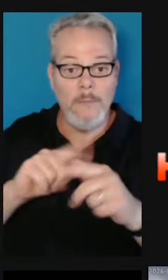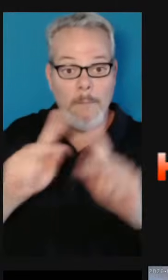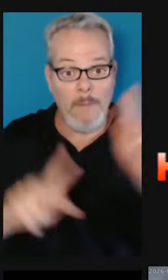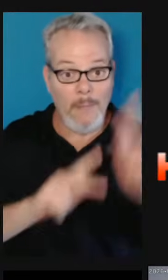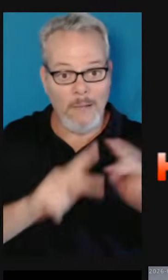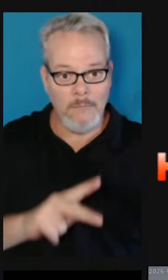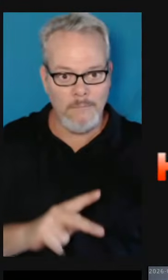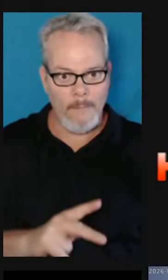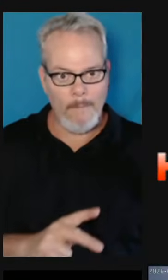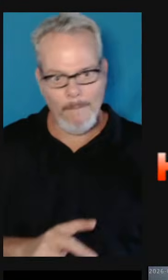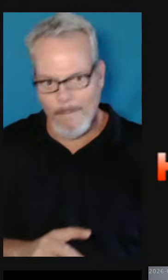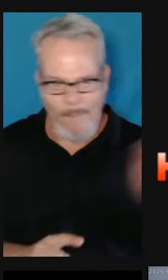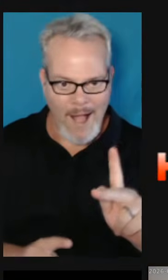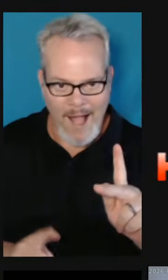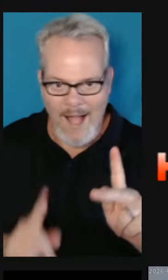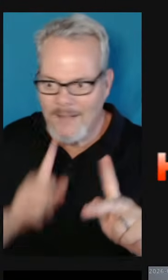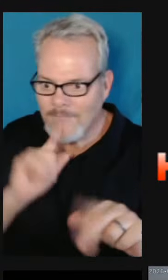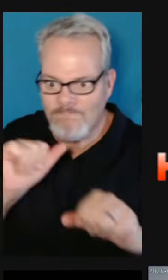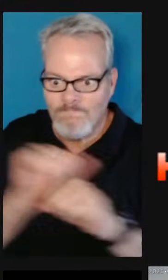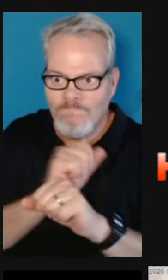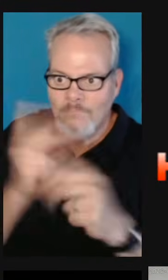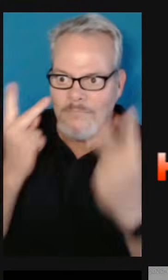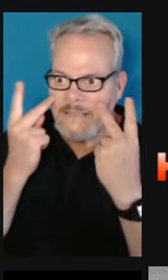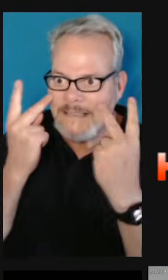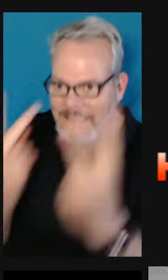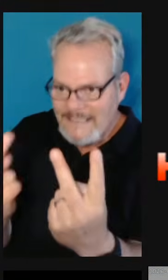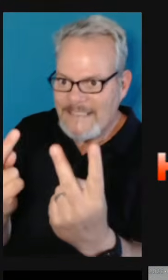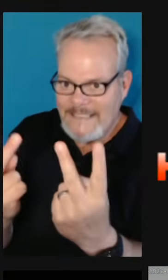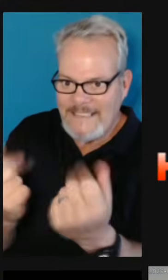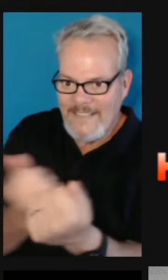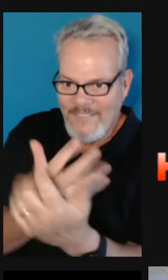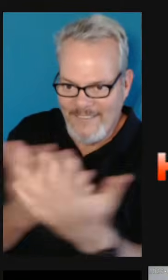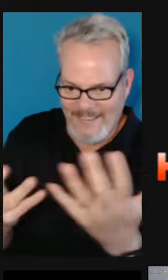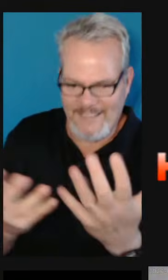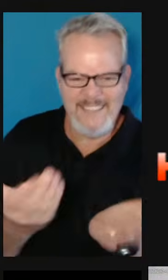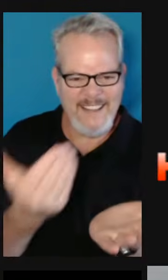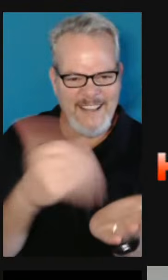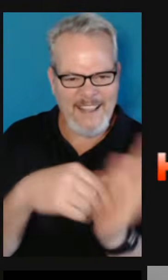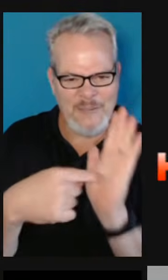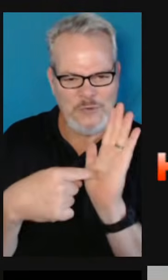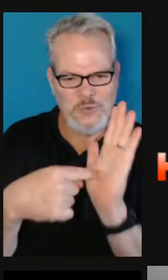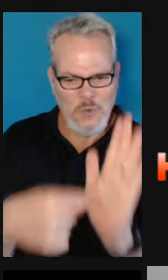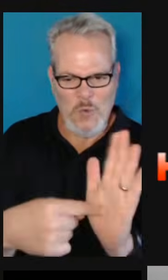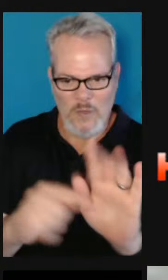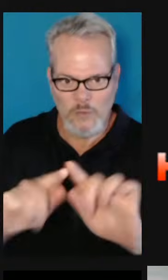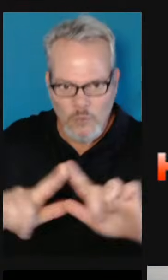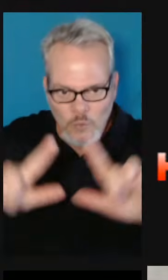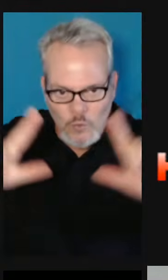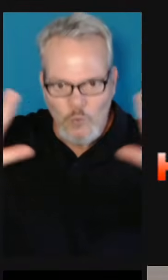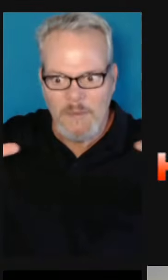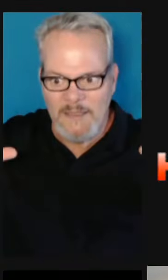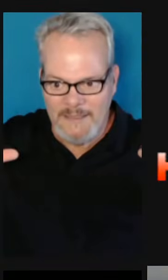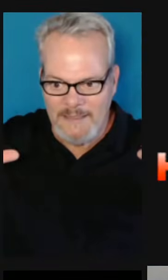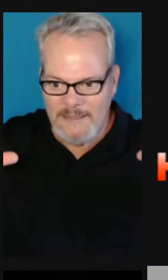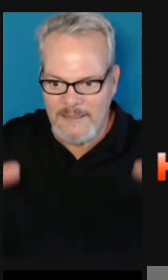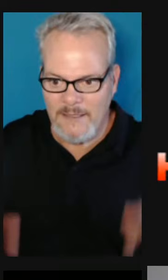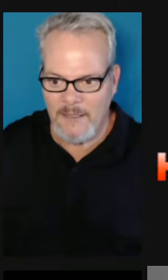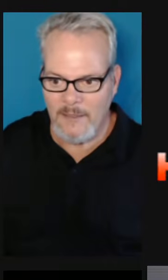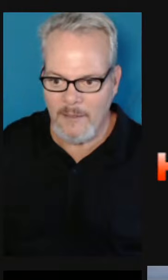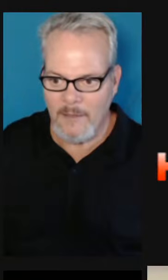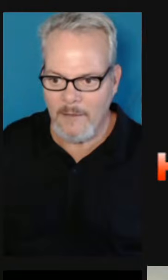they get to see the action again. So let me show you one more time. Let's try to zoom it in if it allows me here.